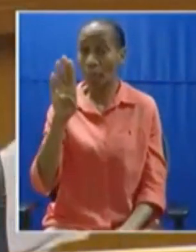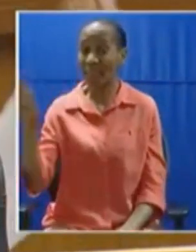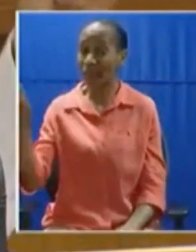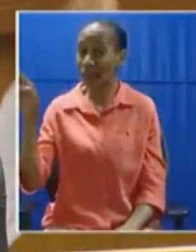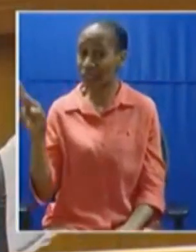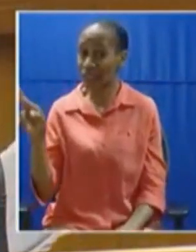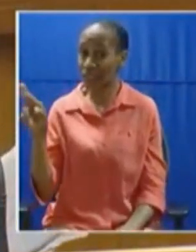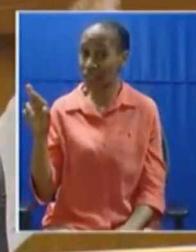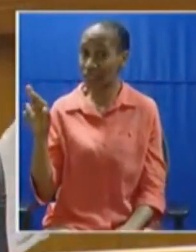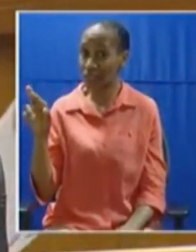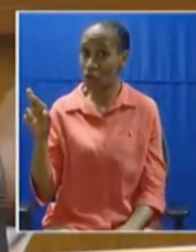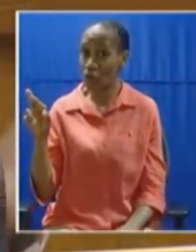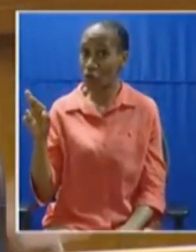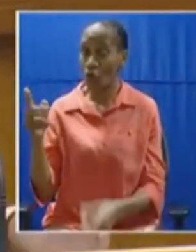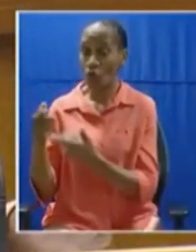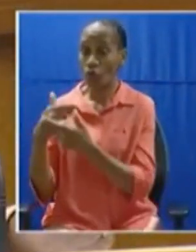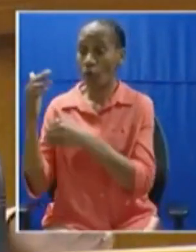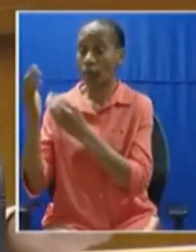was taken from school